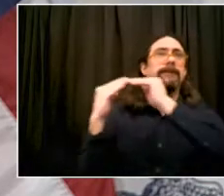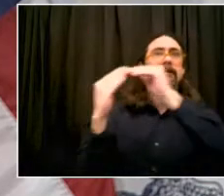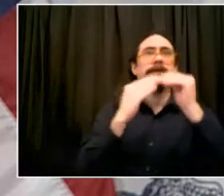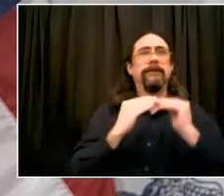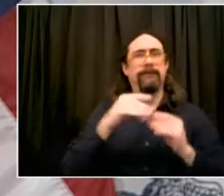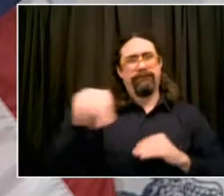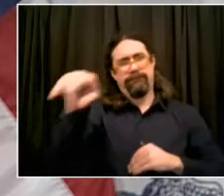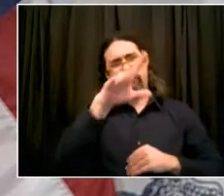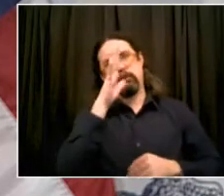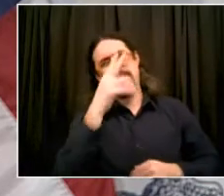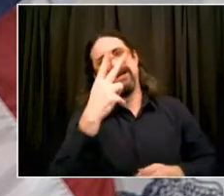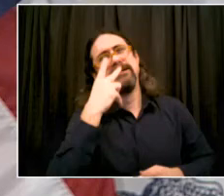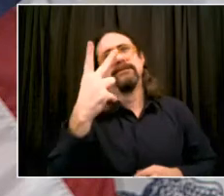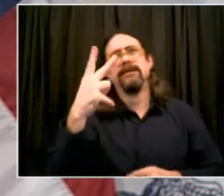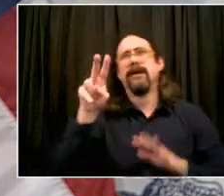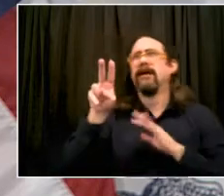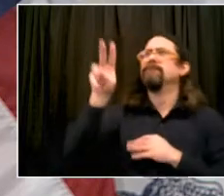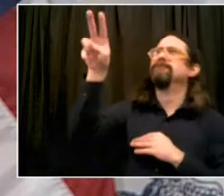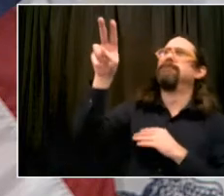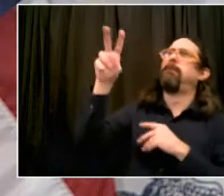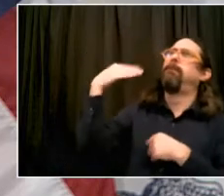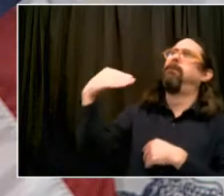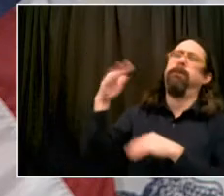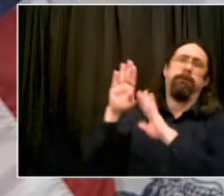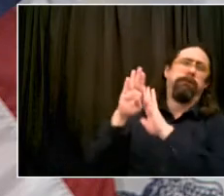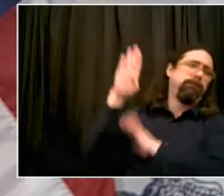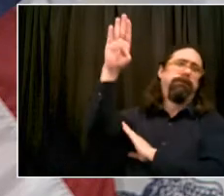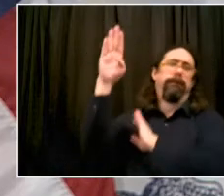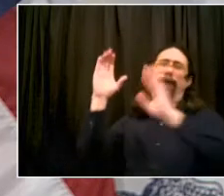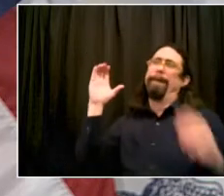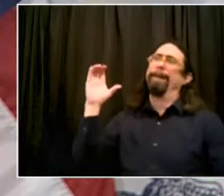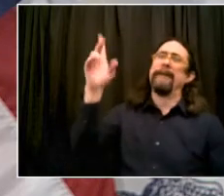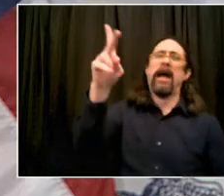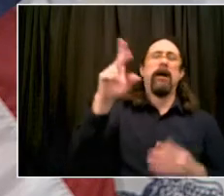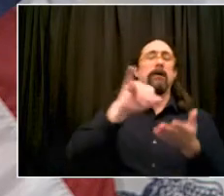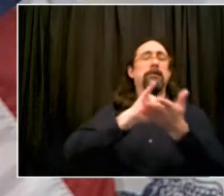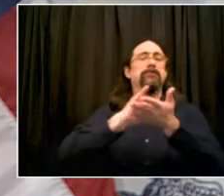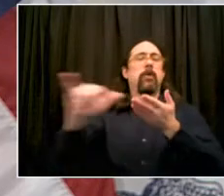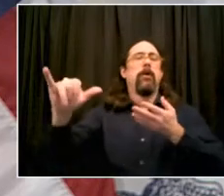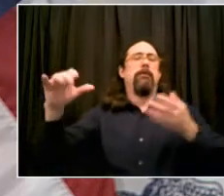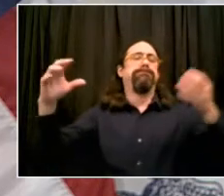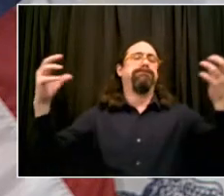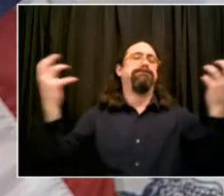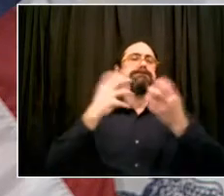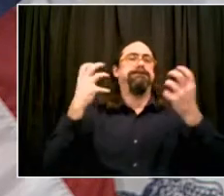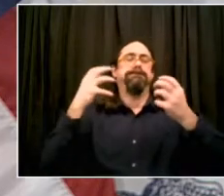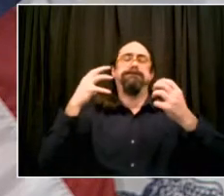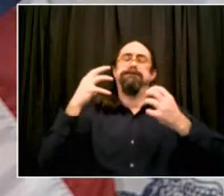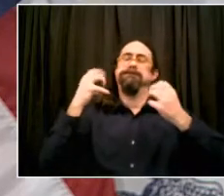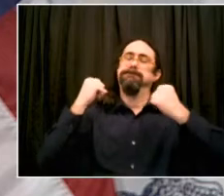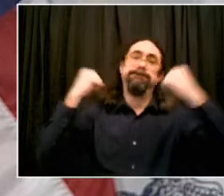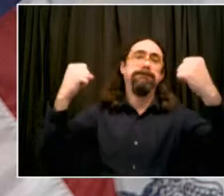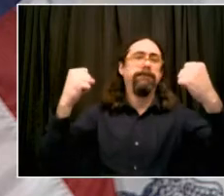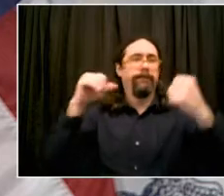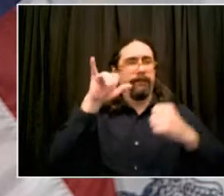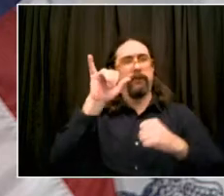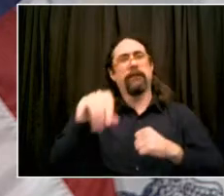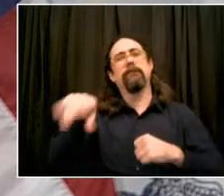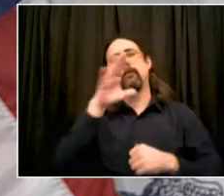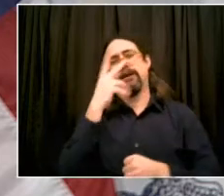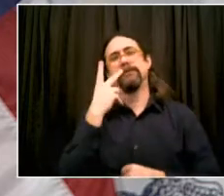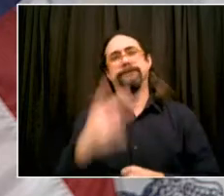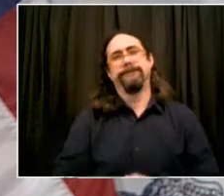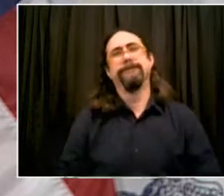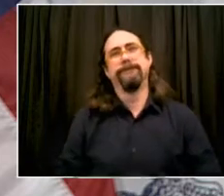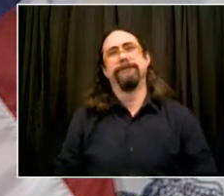people not only staying here, people coming here from other places as they have for generations, because there's no place like New York City. We're going to prove it